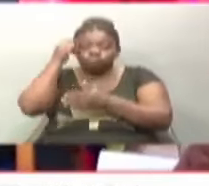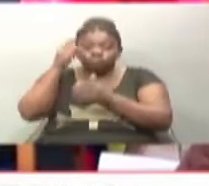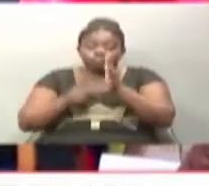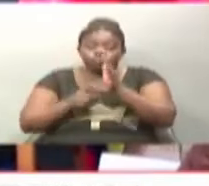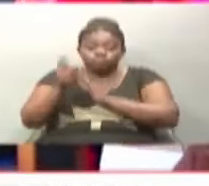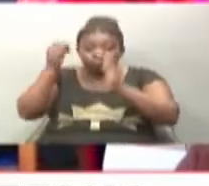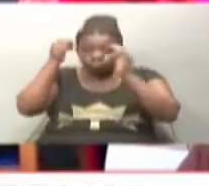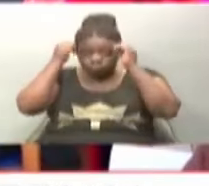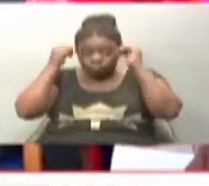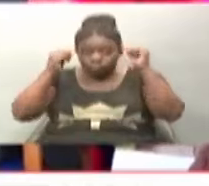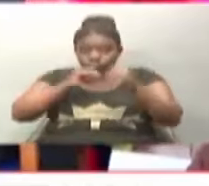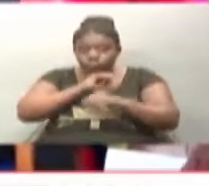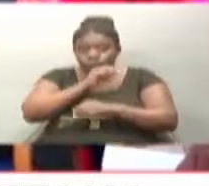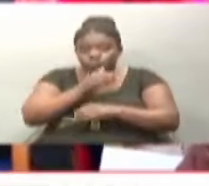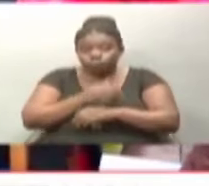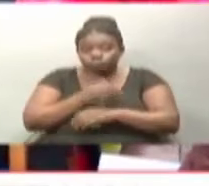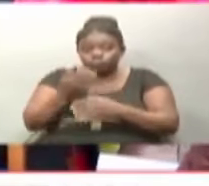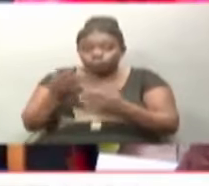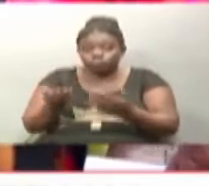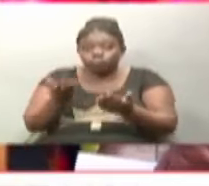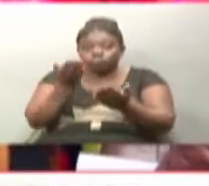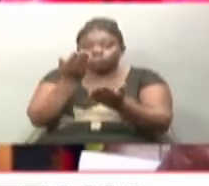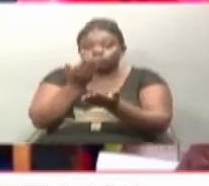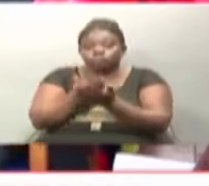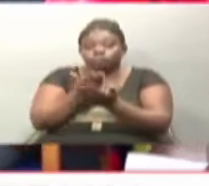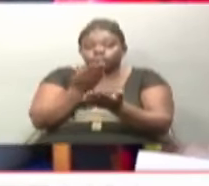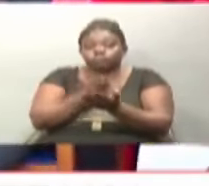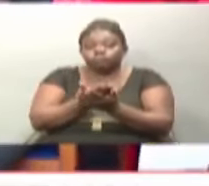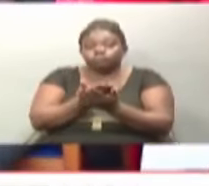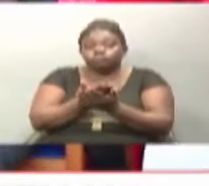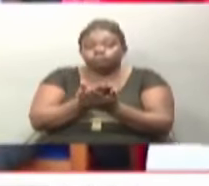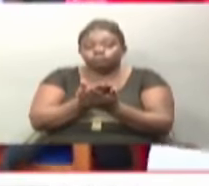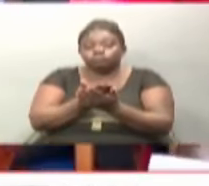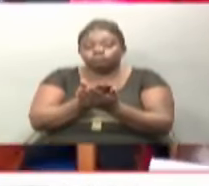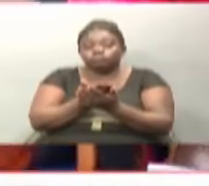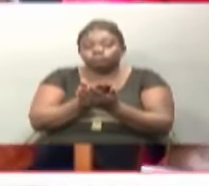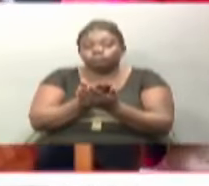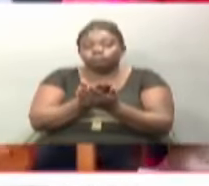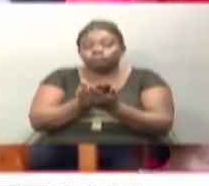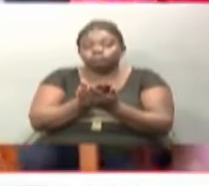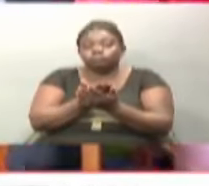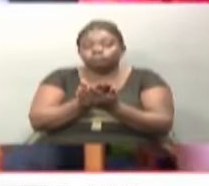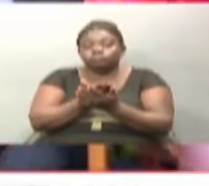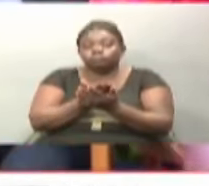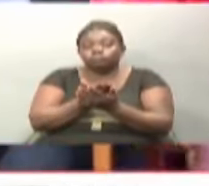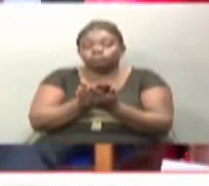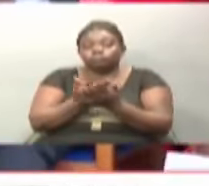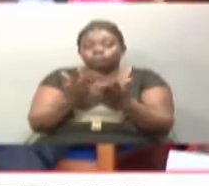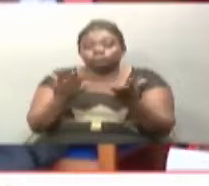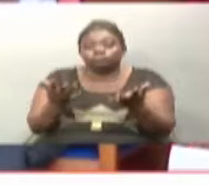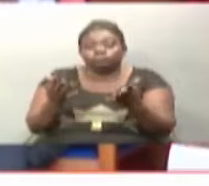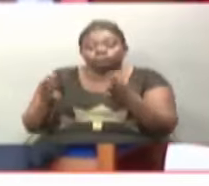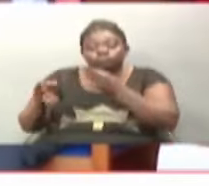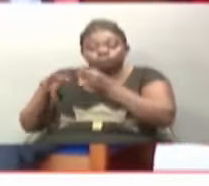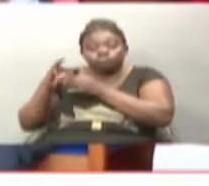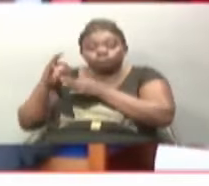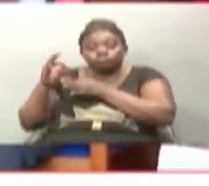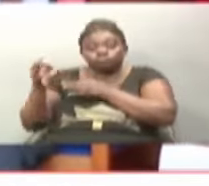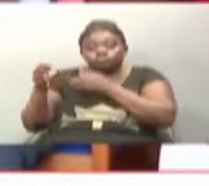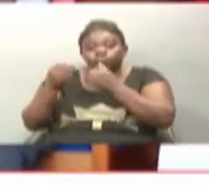Kaguta Museveni yatusaba nti okusikiza abaana ettaka